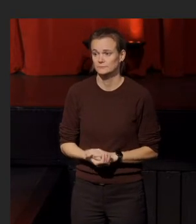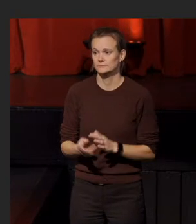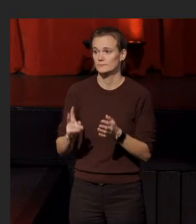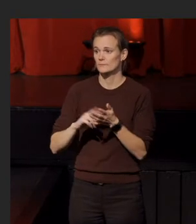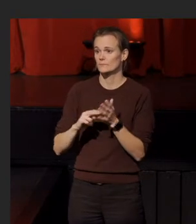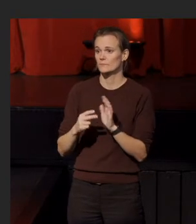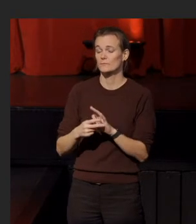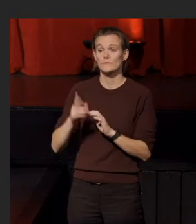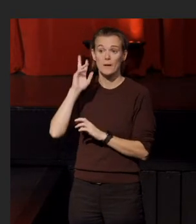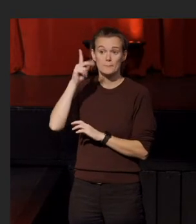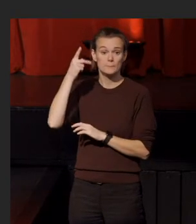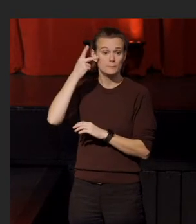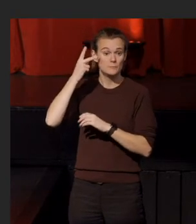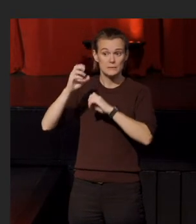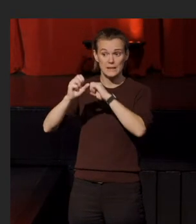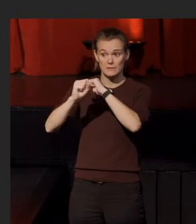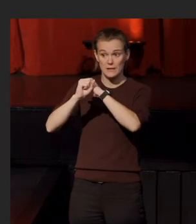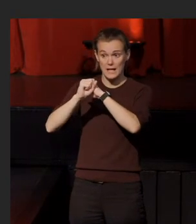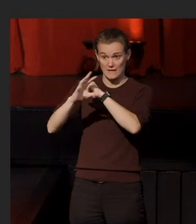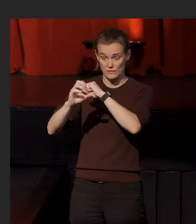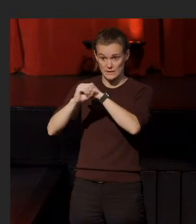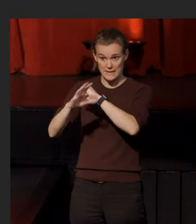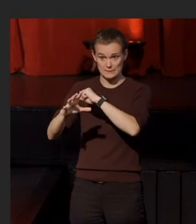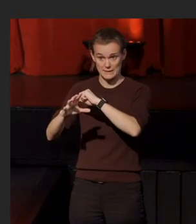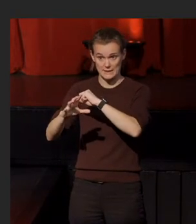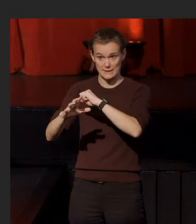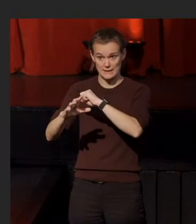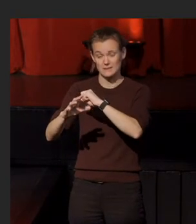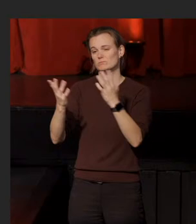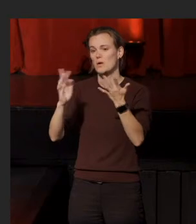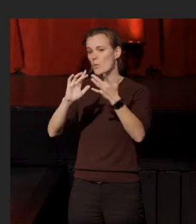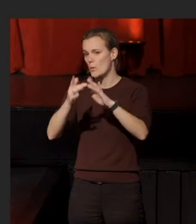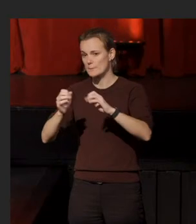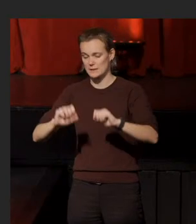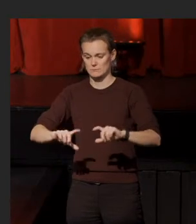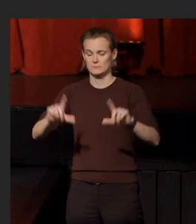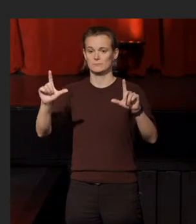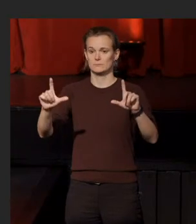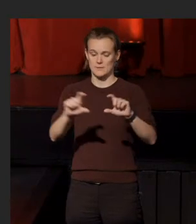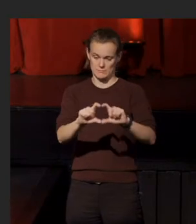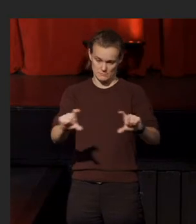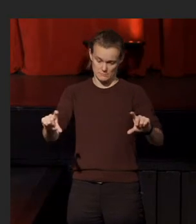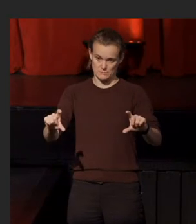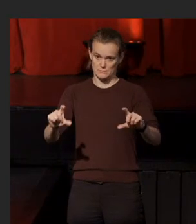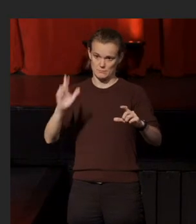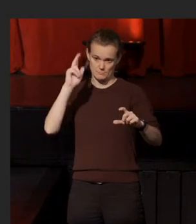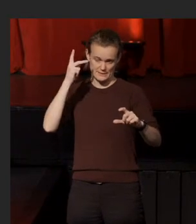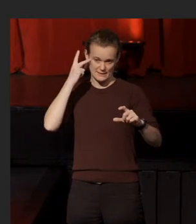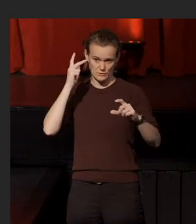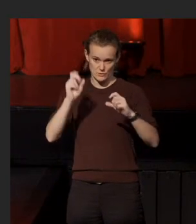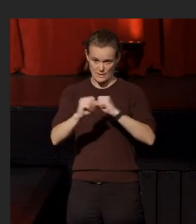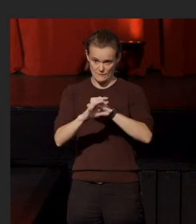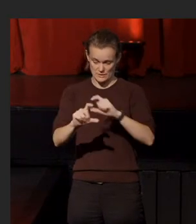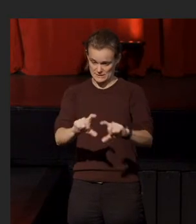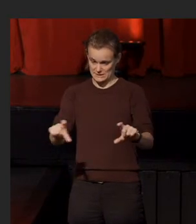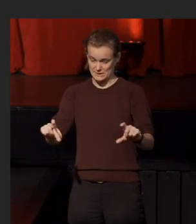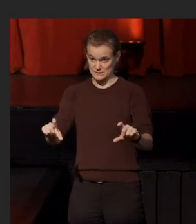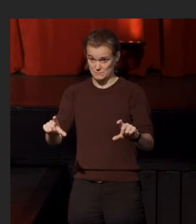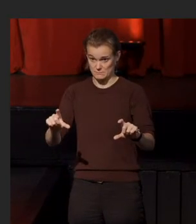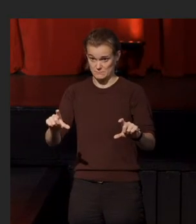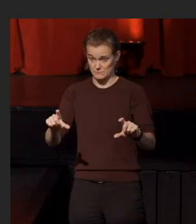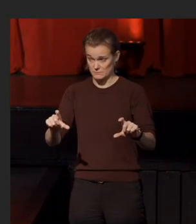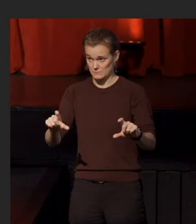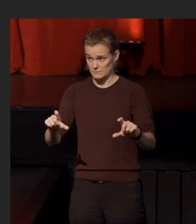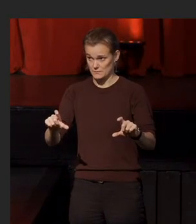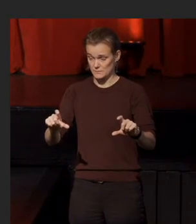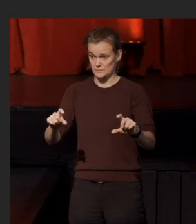political advertisement is going to appear on a website with a certain kind of threshold of people who are using it, it